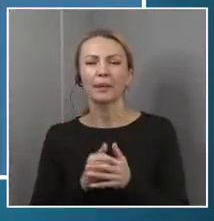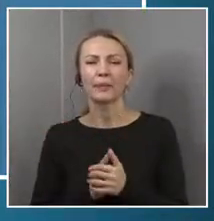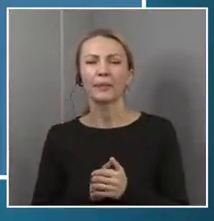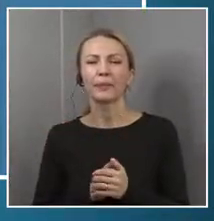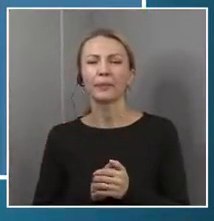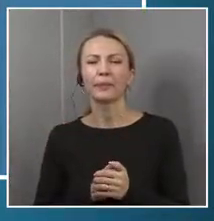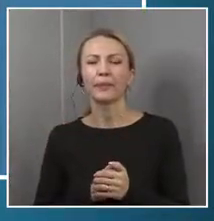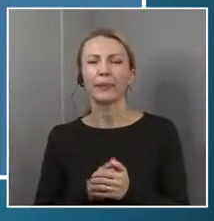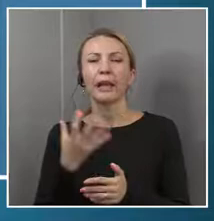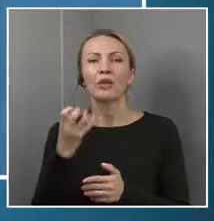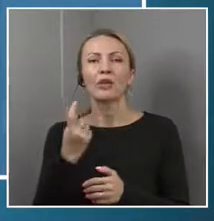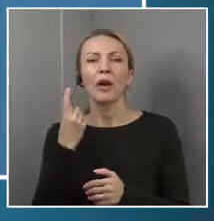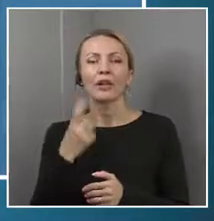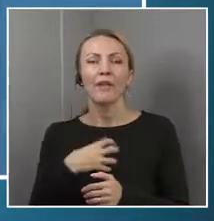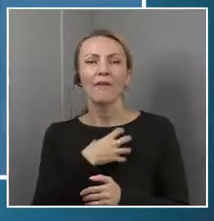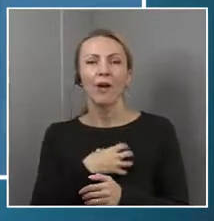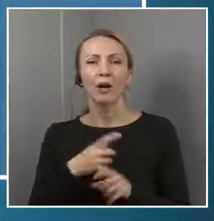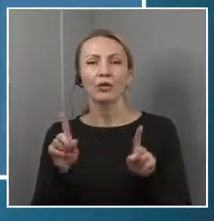want to name any names.